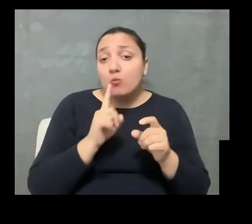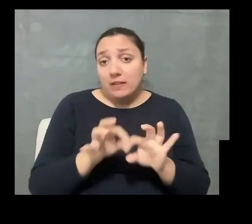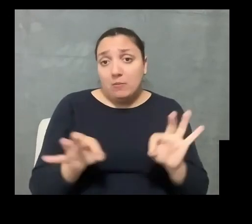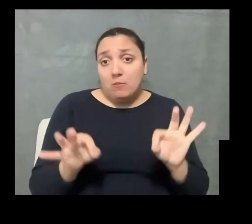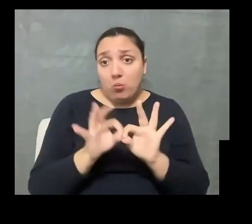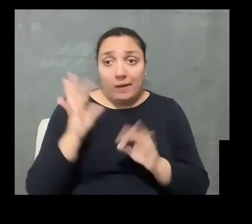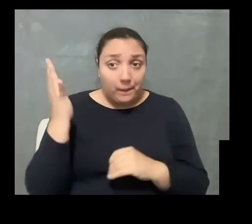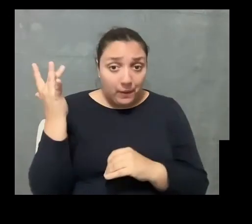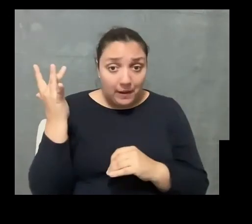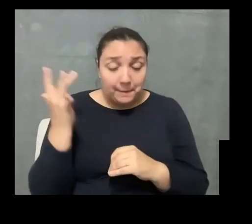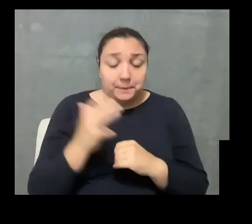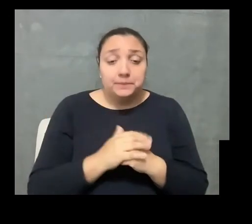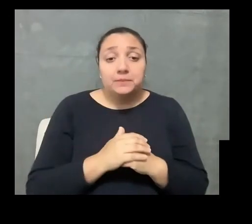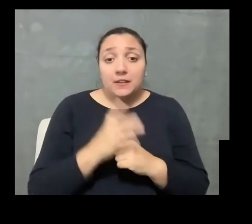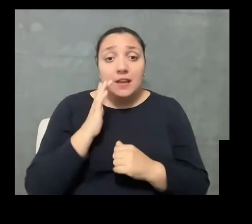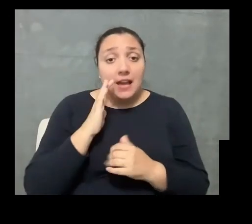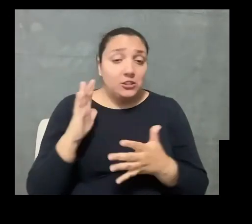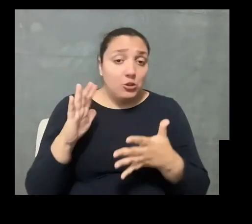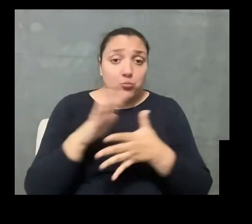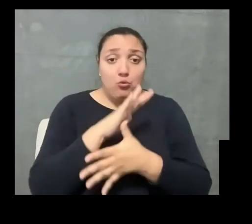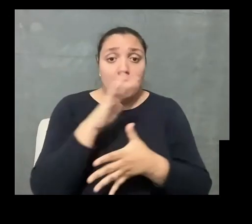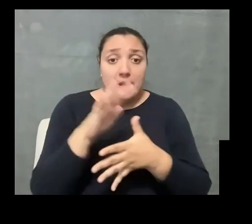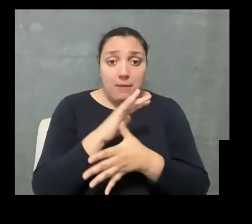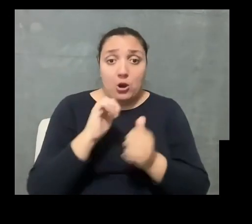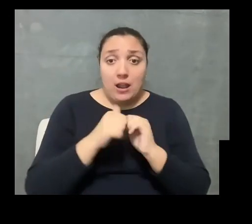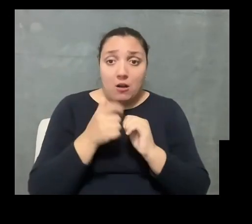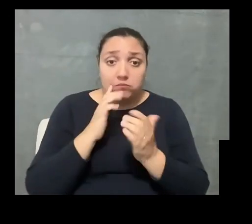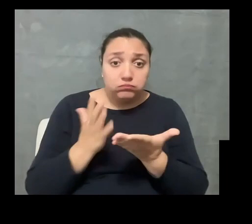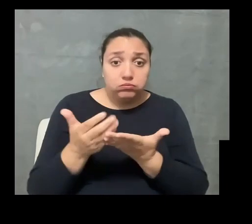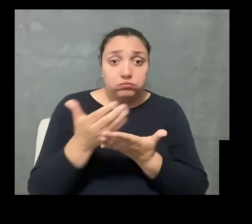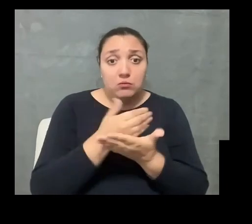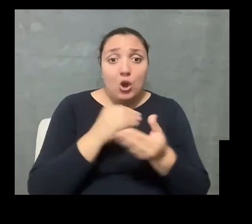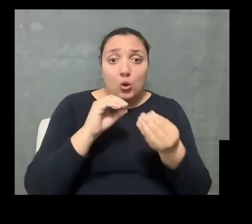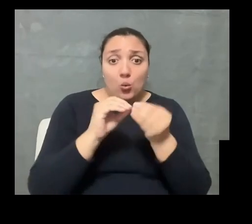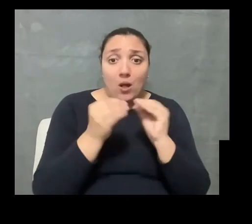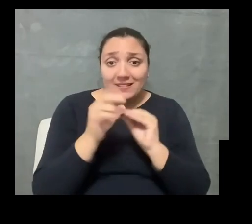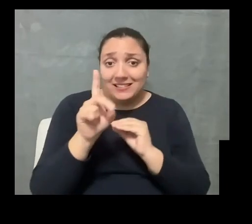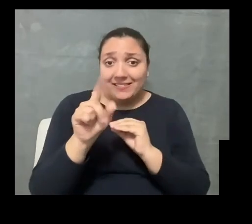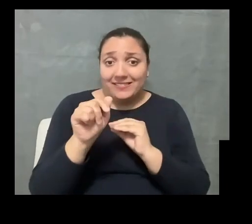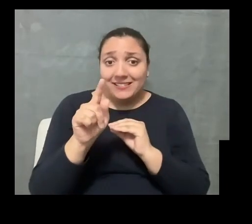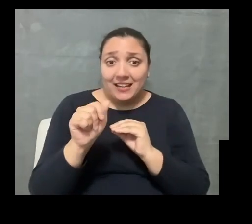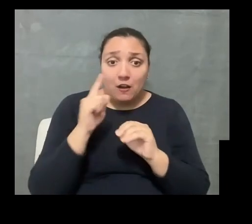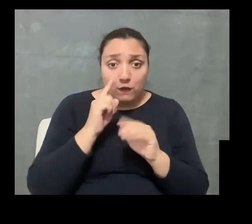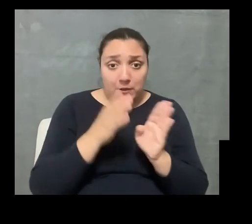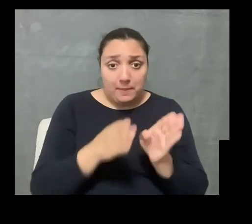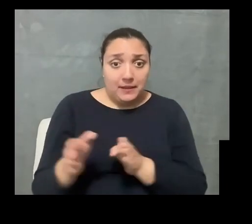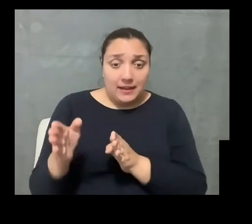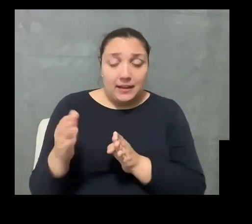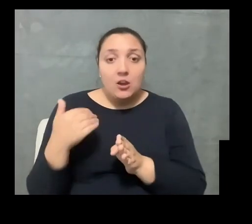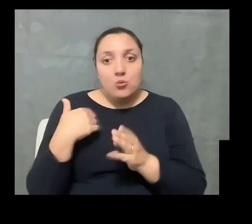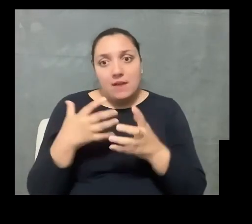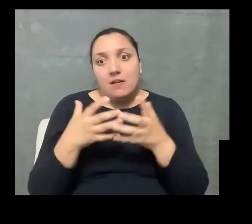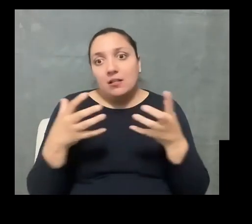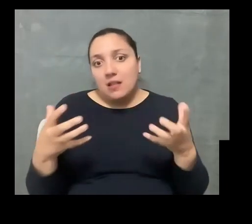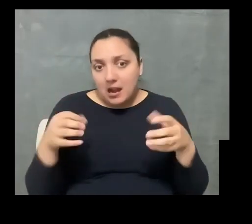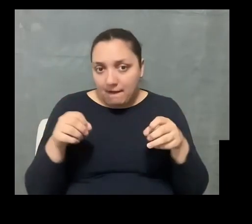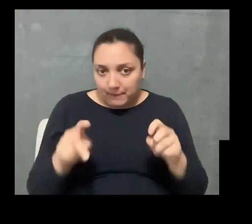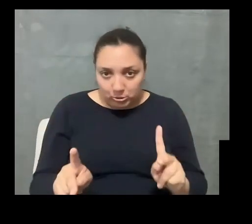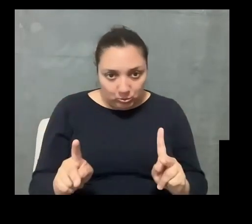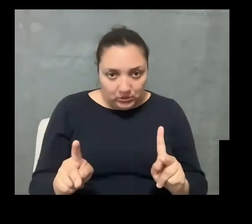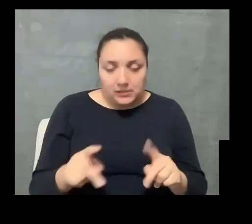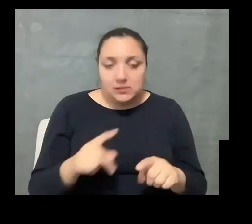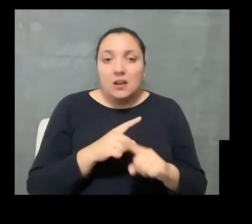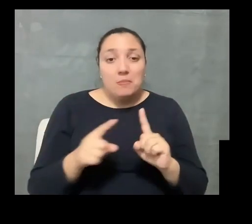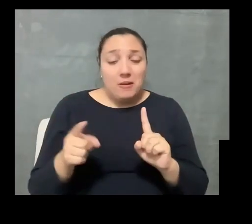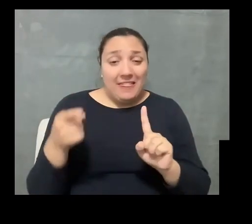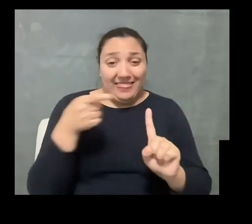the primary vehicle we'll use for collecting quantitative data during the planning process. We have a lot of different qualitative opportunities, but this is really